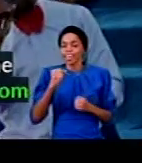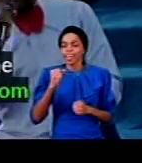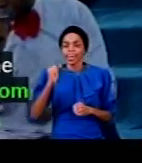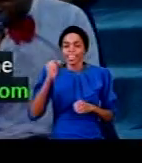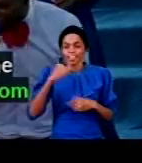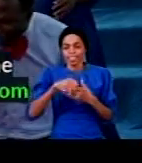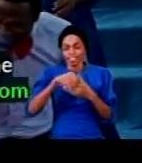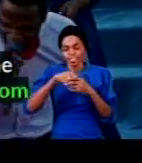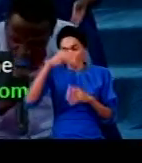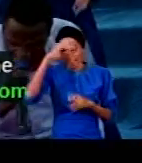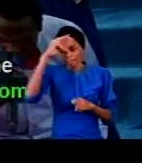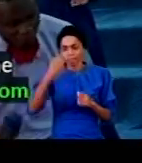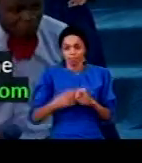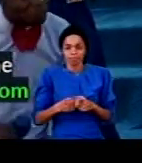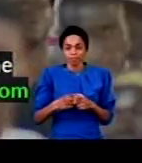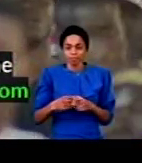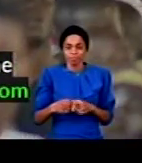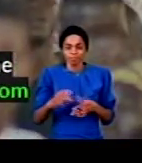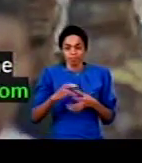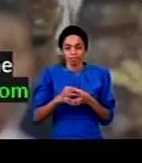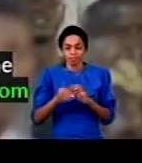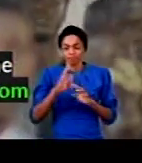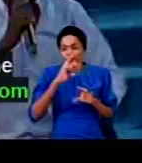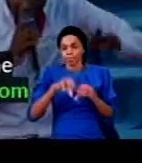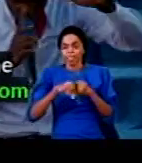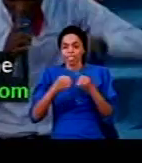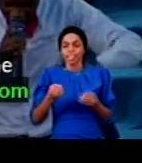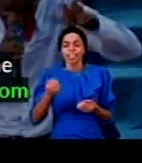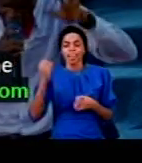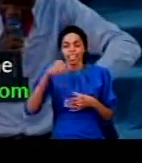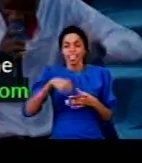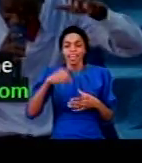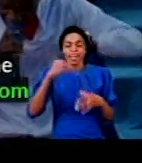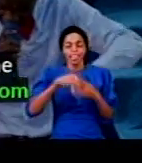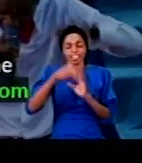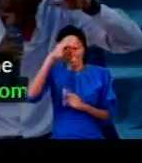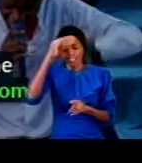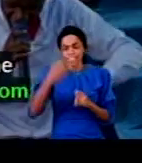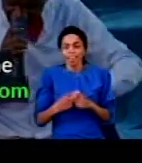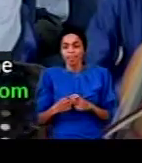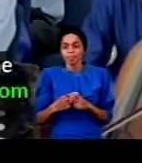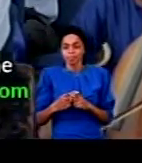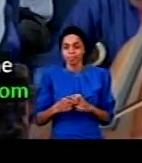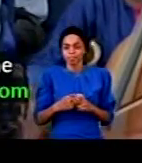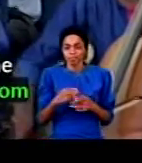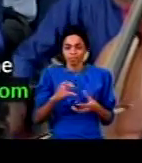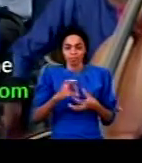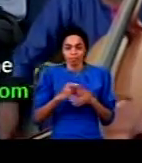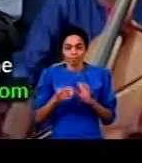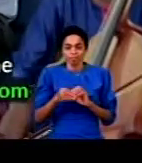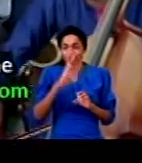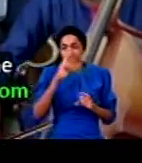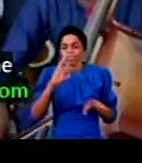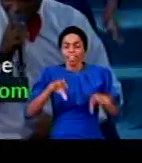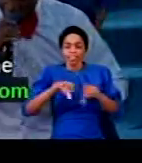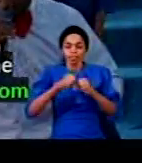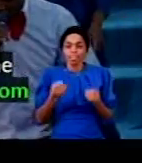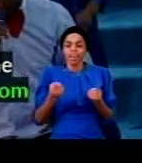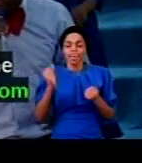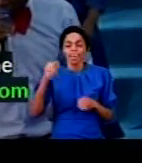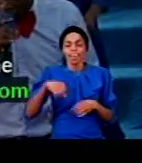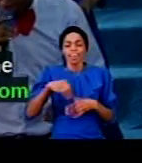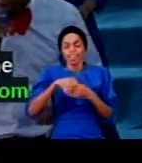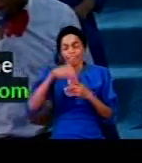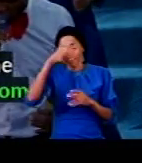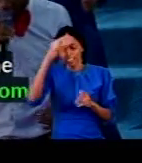Chains are breaking in his name. Oh. And walls are falling in his name. Oh,